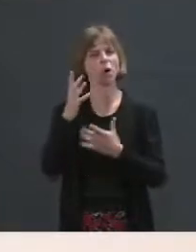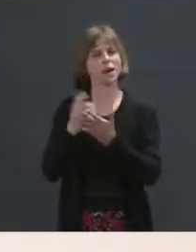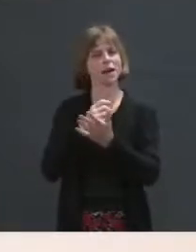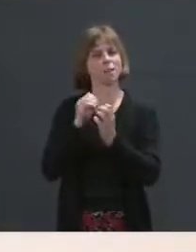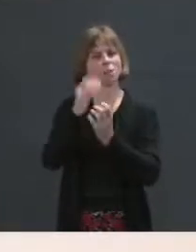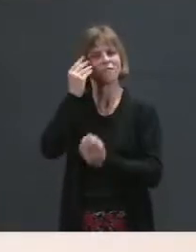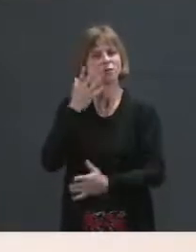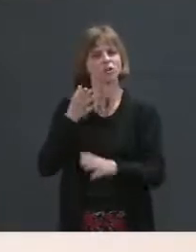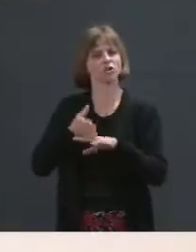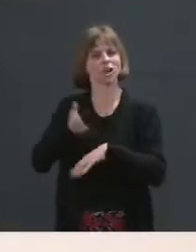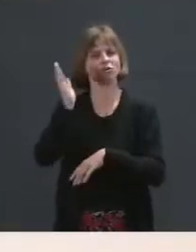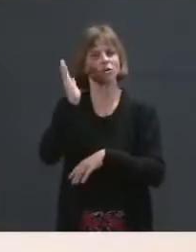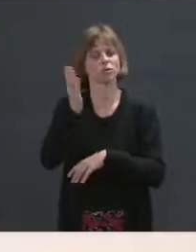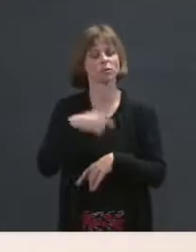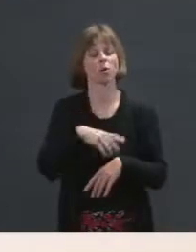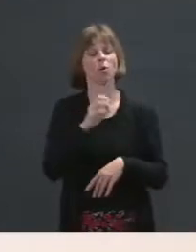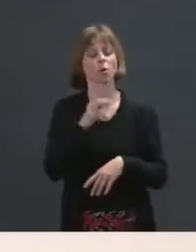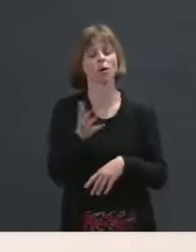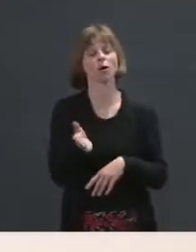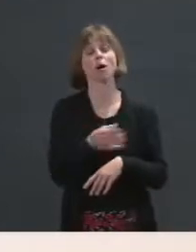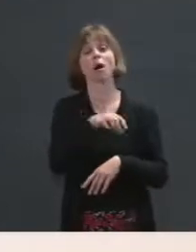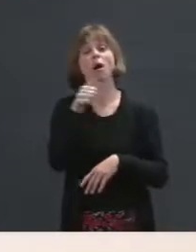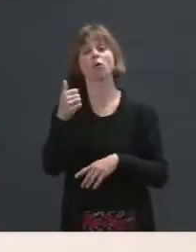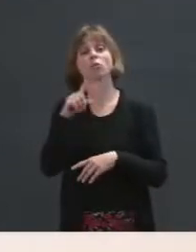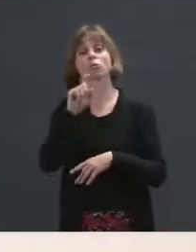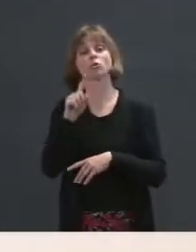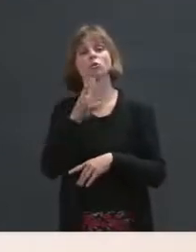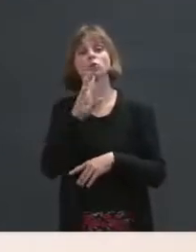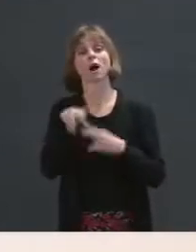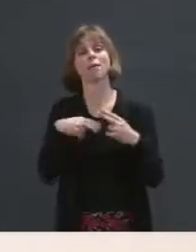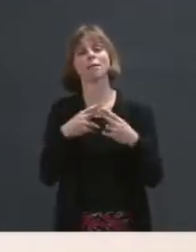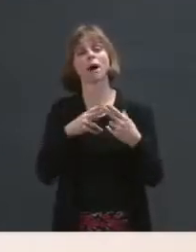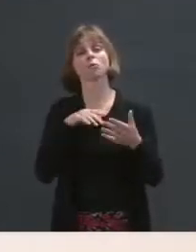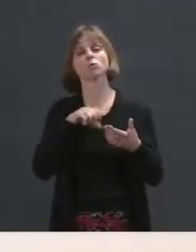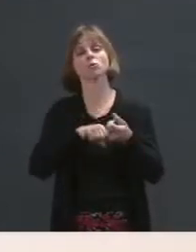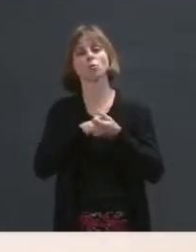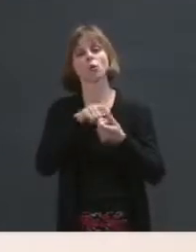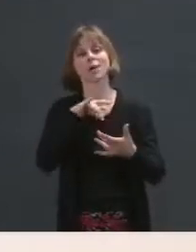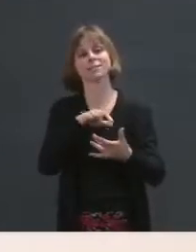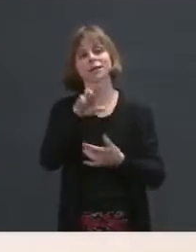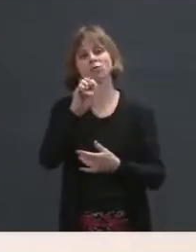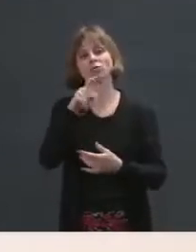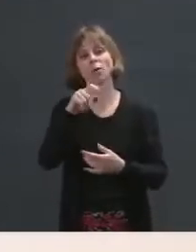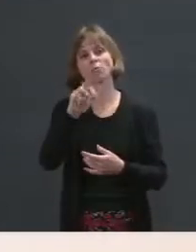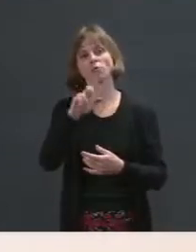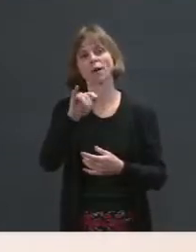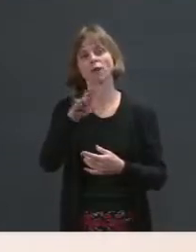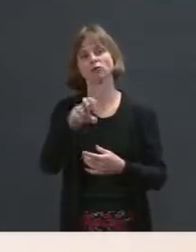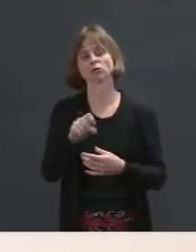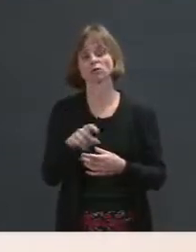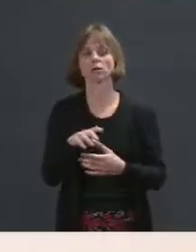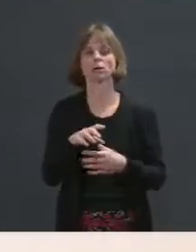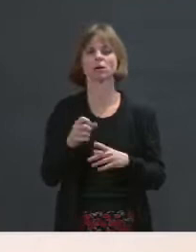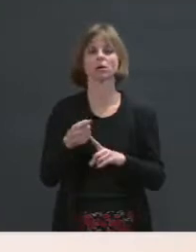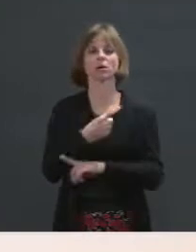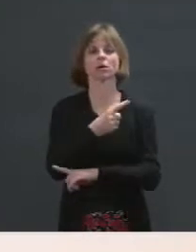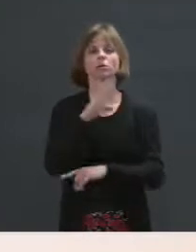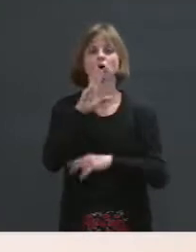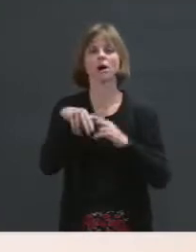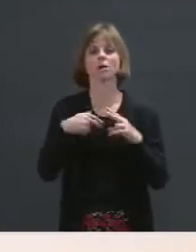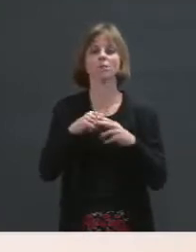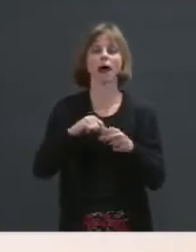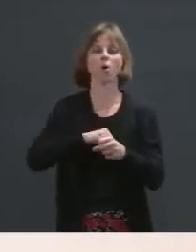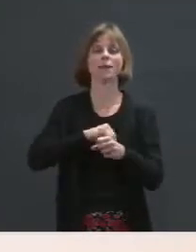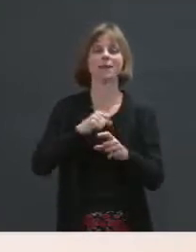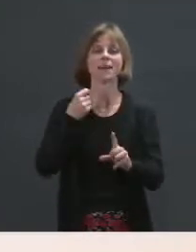that you have talked about supporting a study of reparations, but on another note, we've talked about the impact that COVID has had on the Black